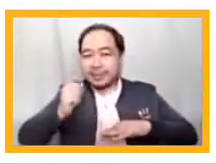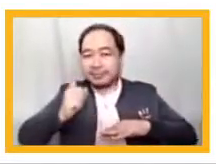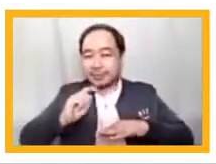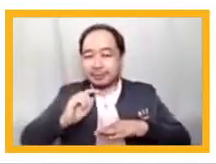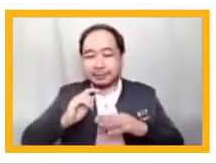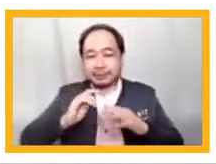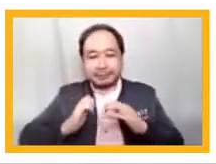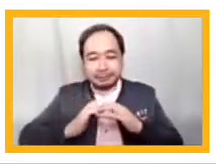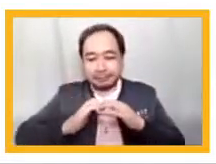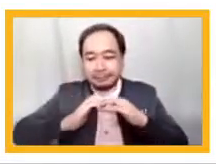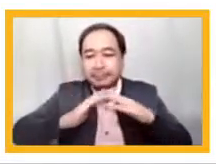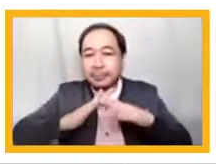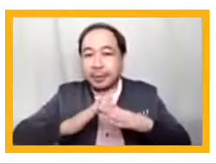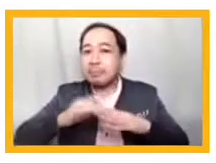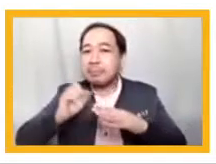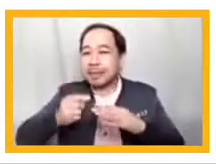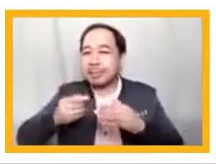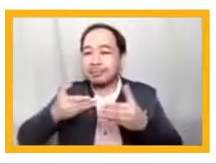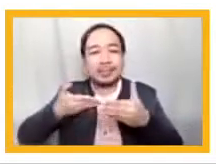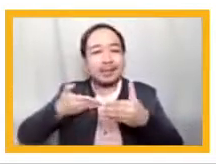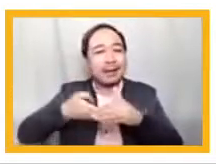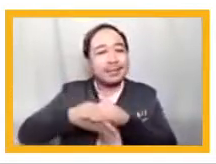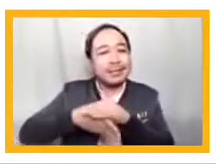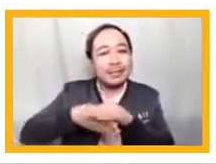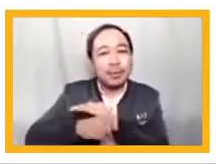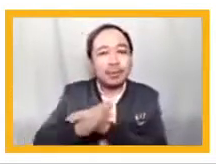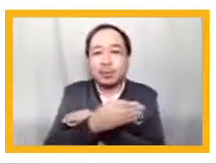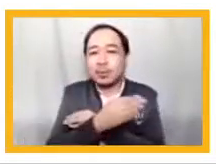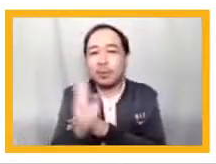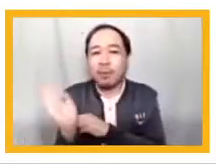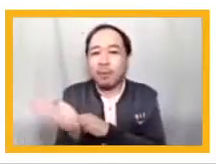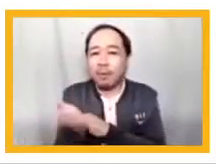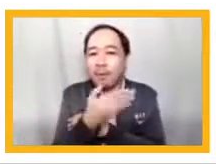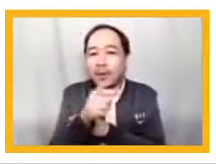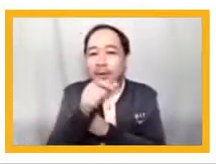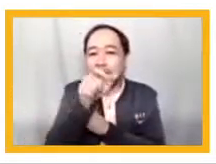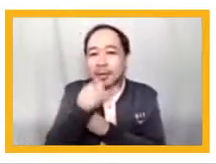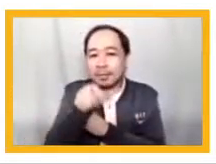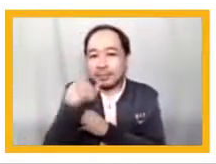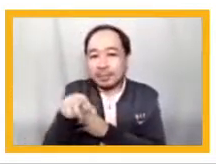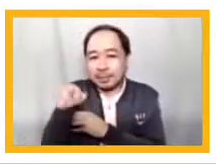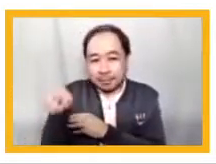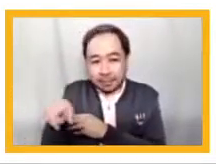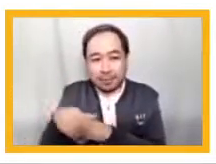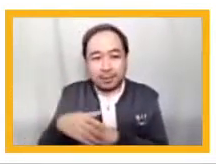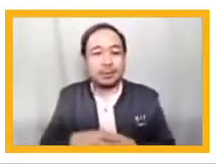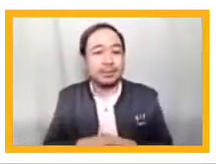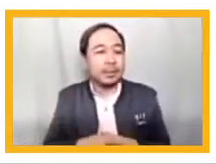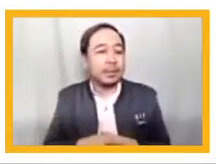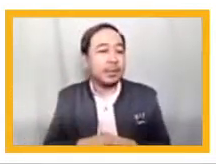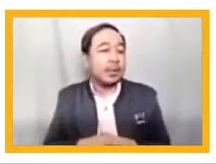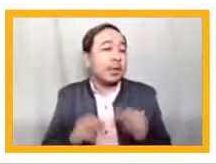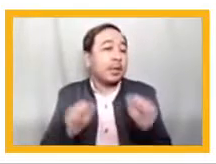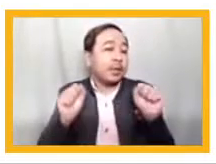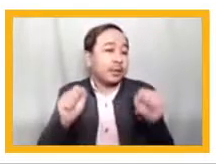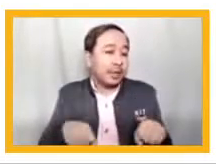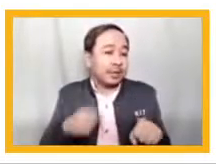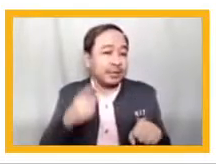to make available for all stakeholders in the ecosystem can use and exploit each other.